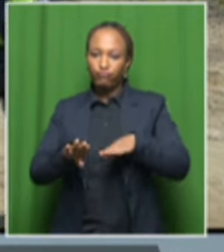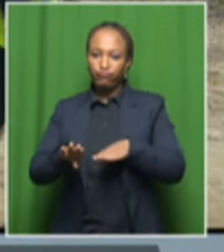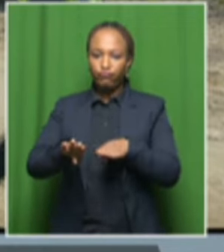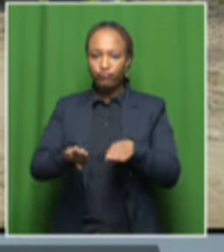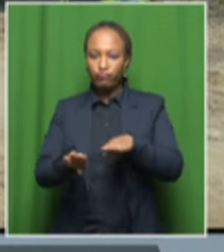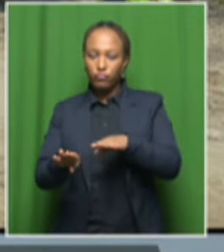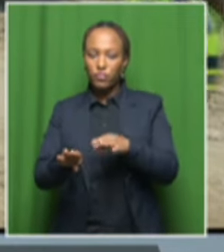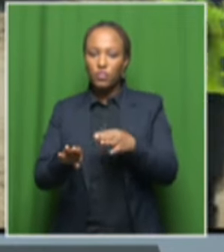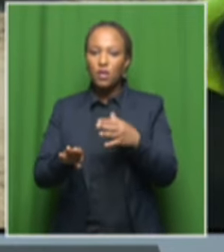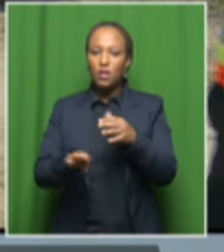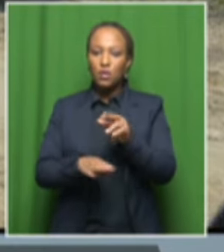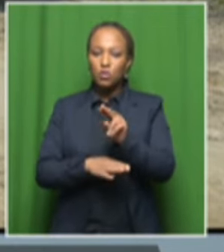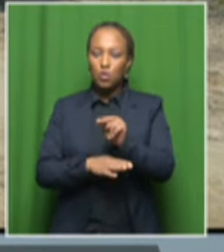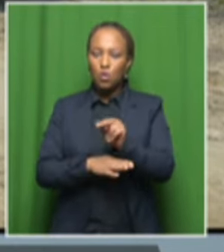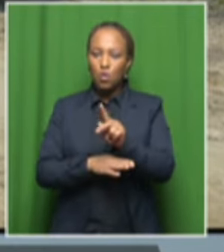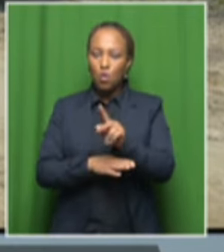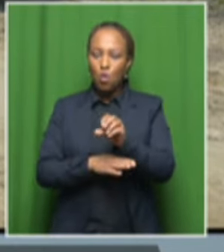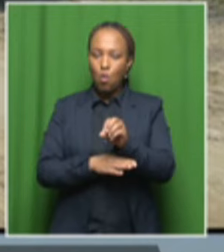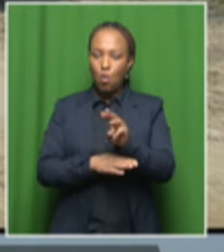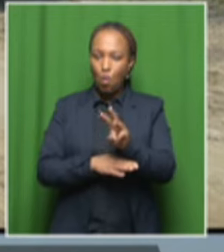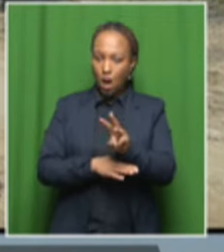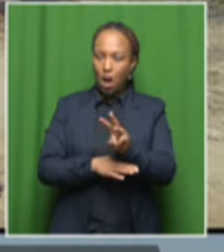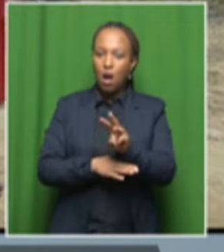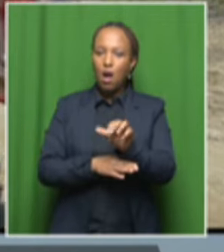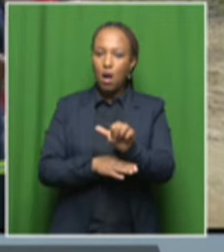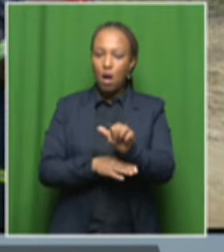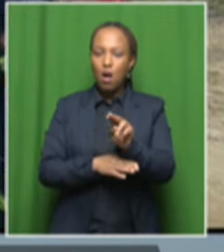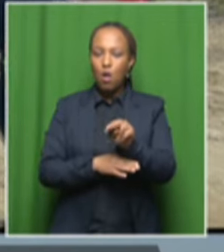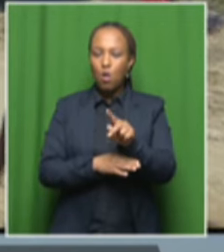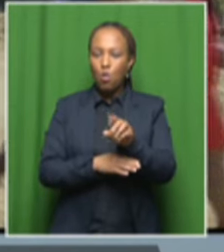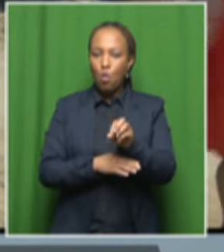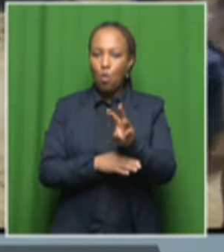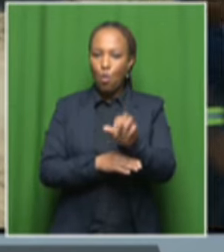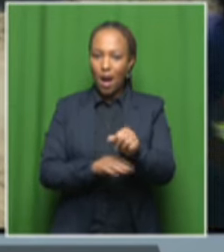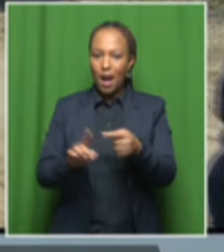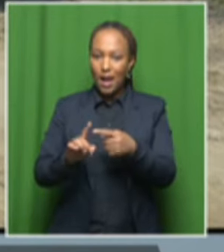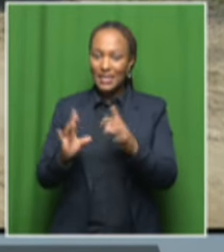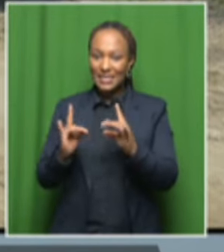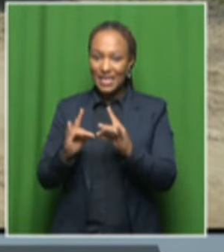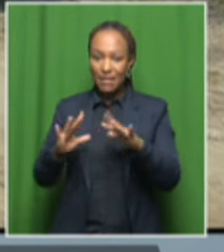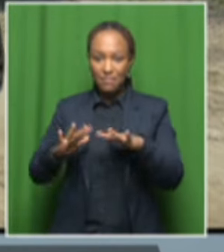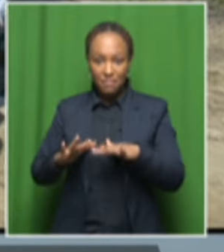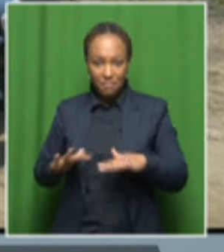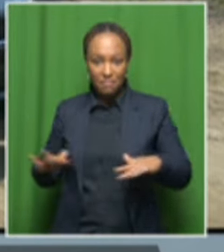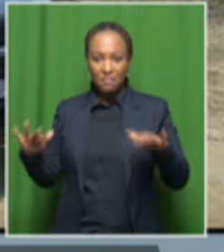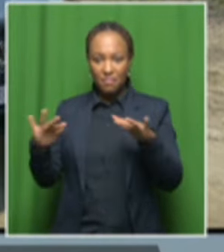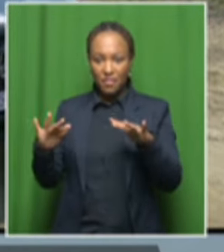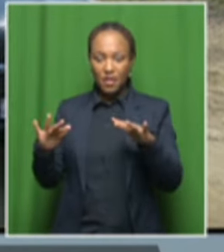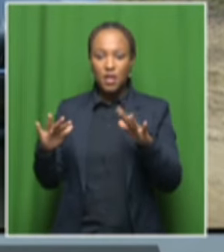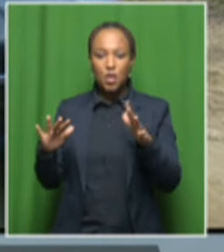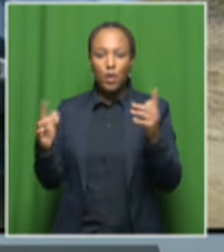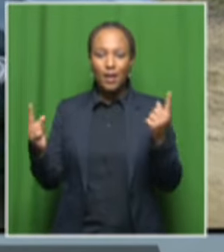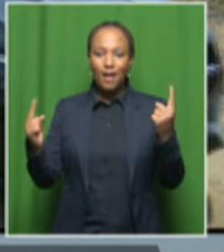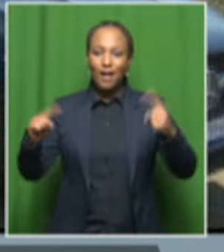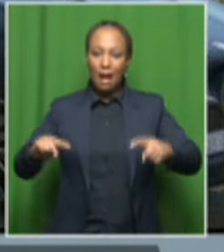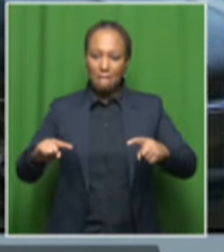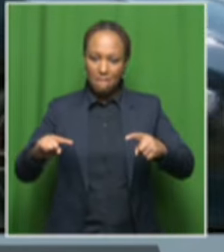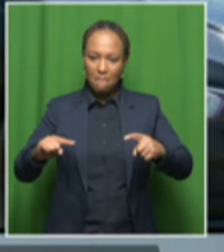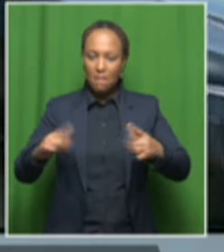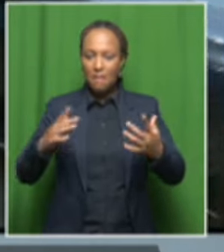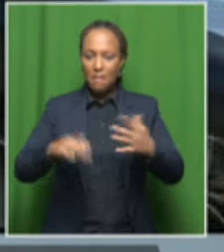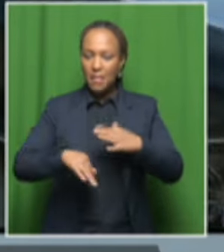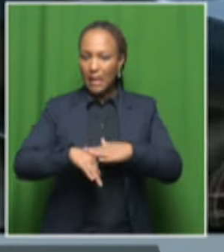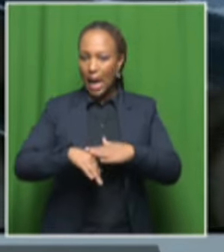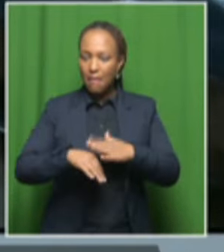Nkwankwa Stadium. I imagine this is the stadium where he used to come, perhaps during his